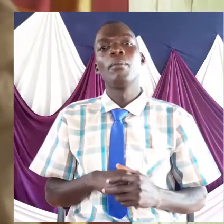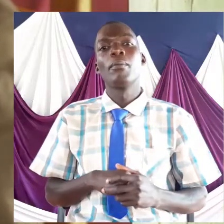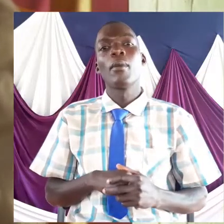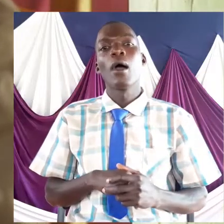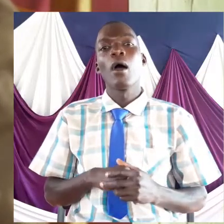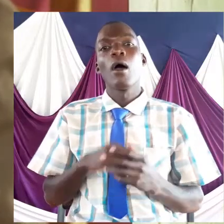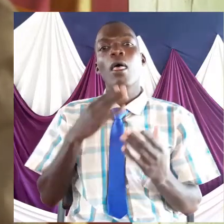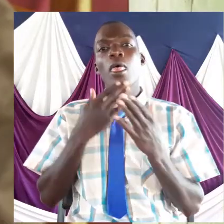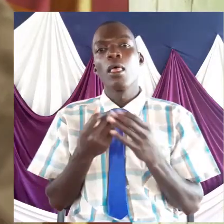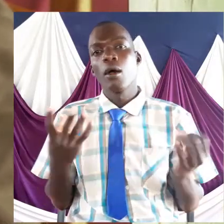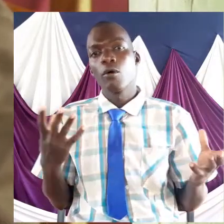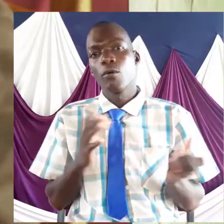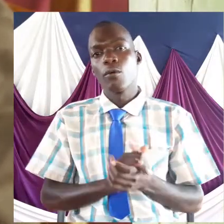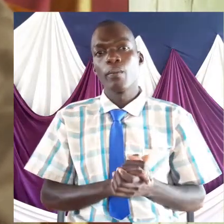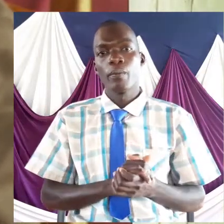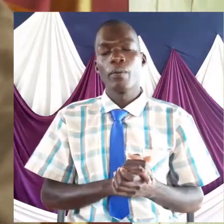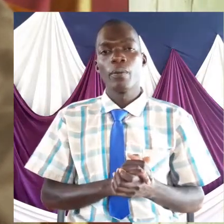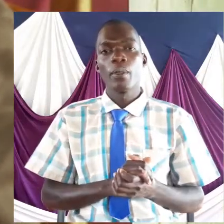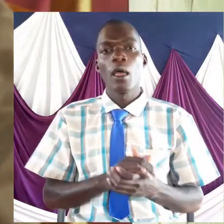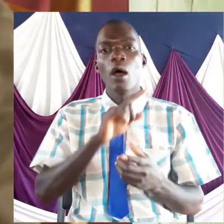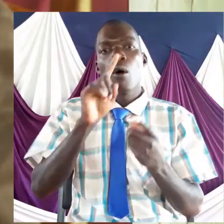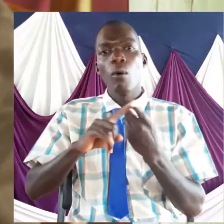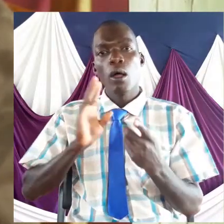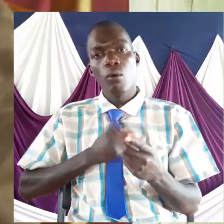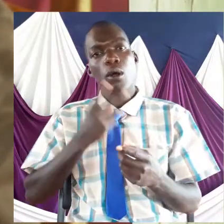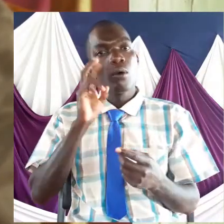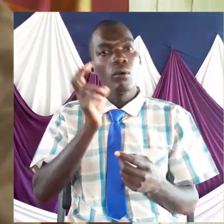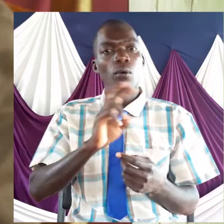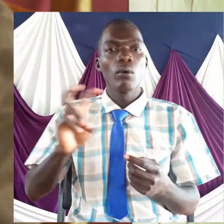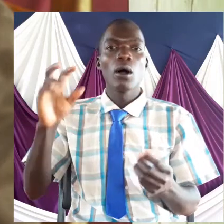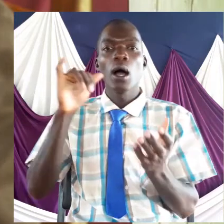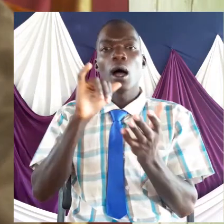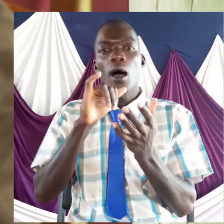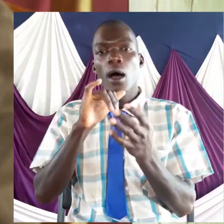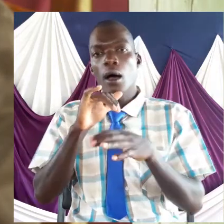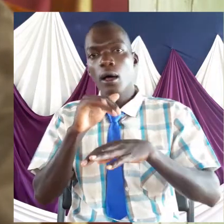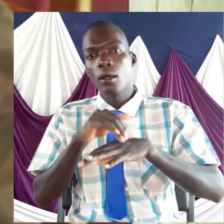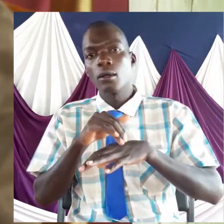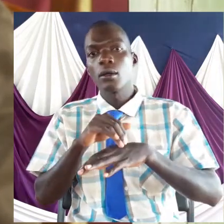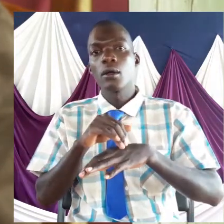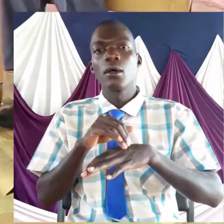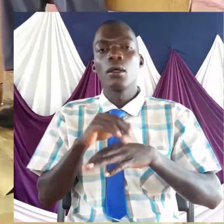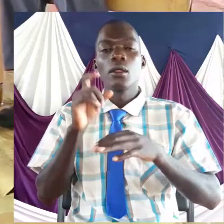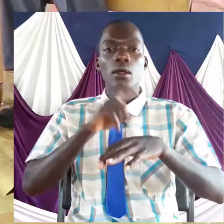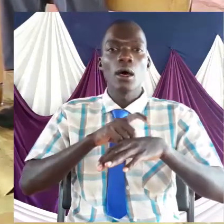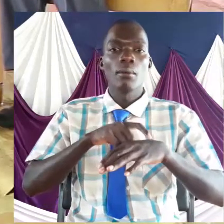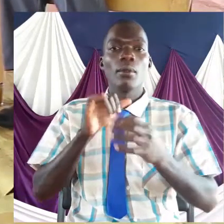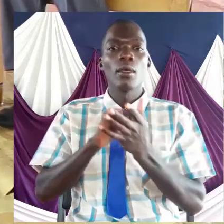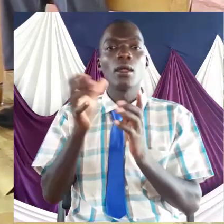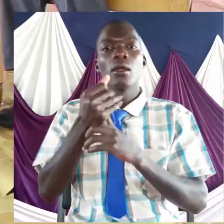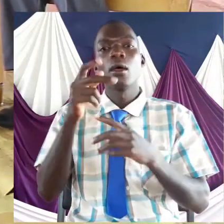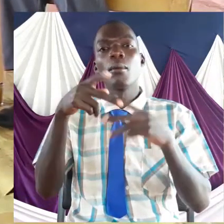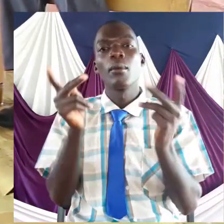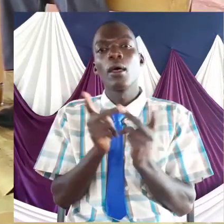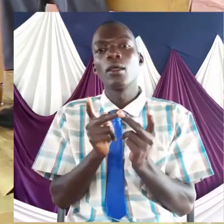Well, thank you. We look at the event, and then we look at the time that it takes